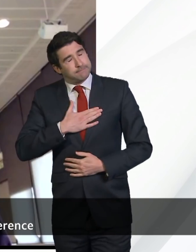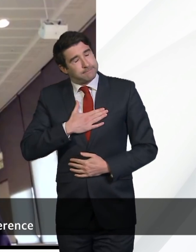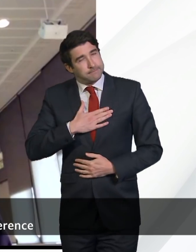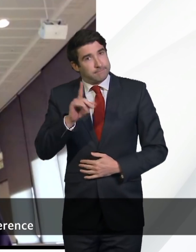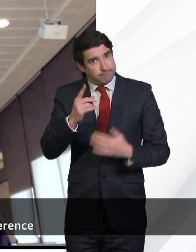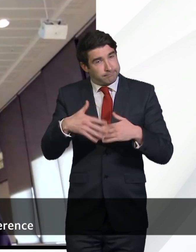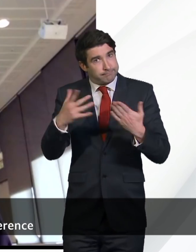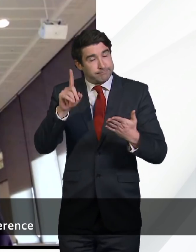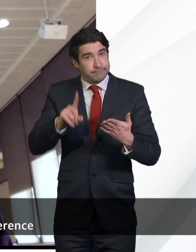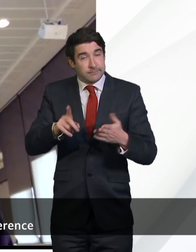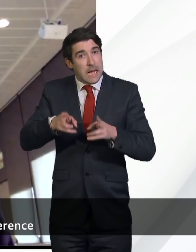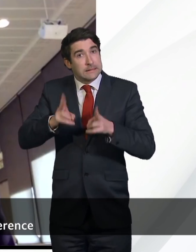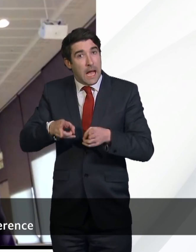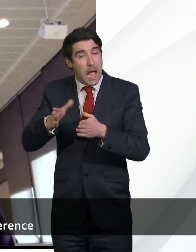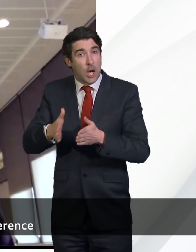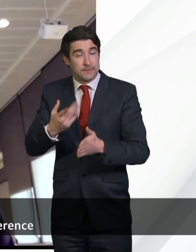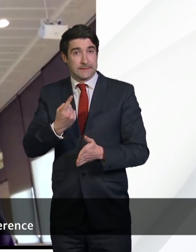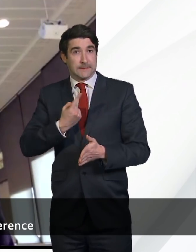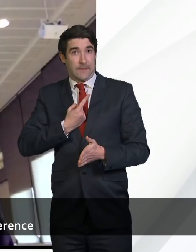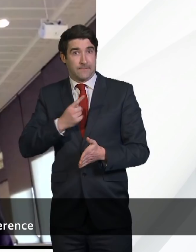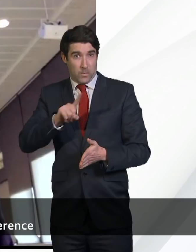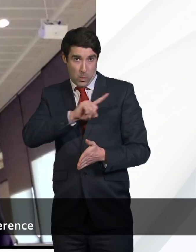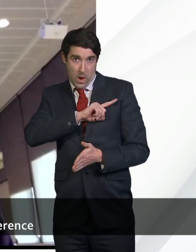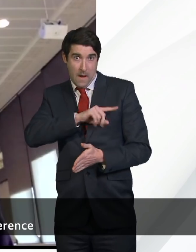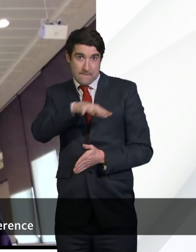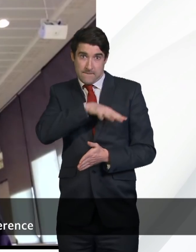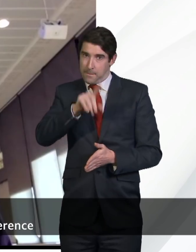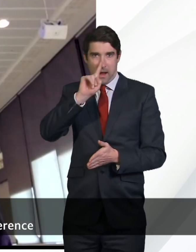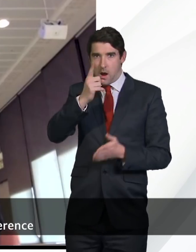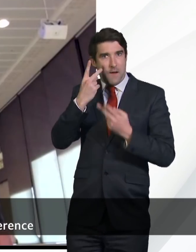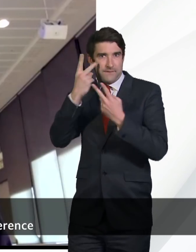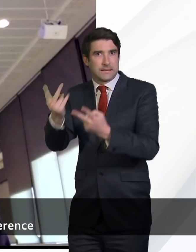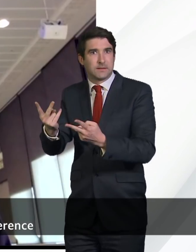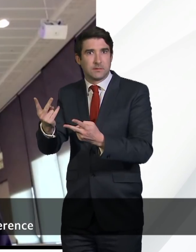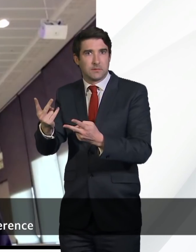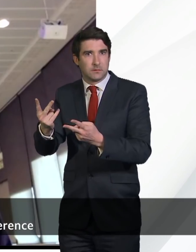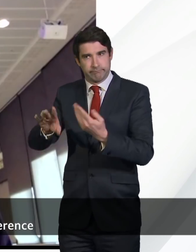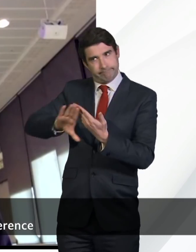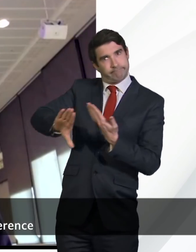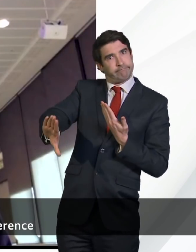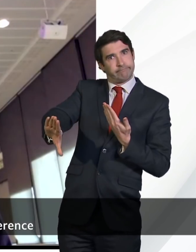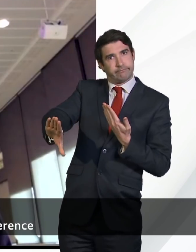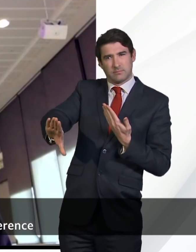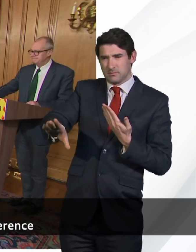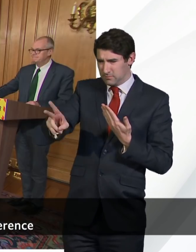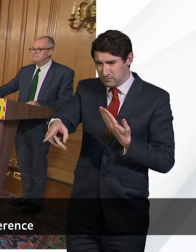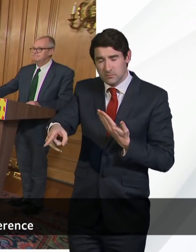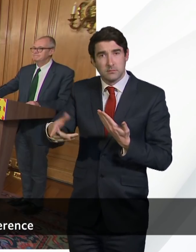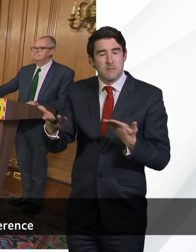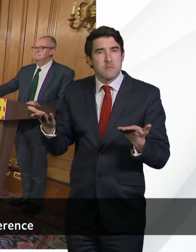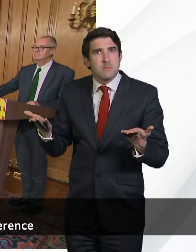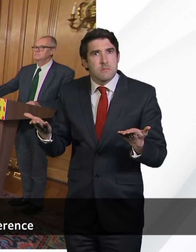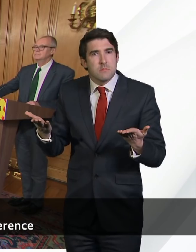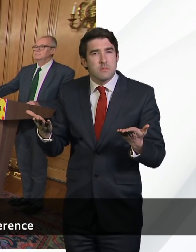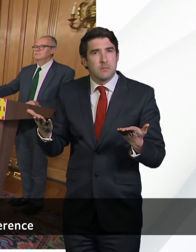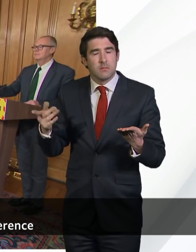to do with the virus risk. What do you say to the British public about how things will develop from here? Well,